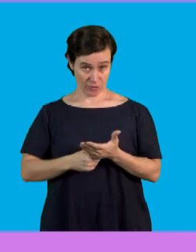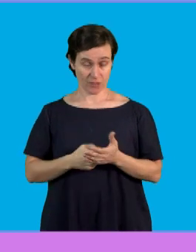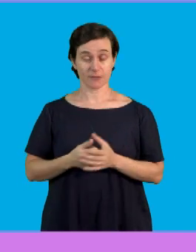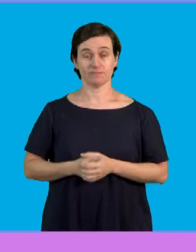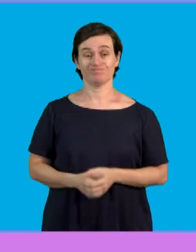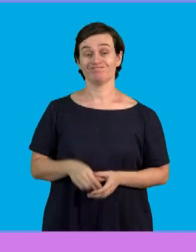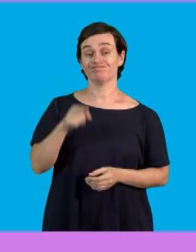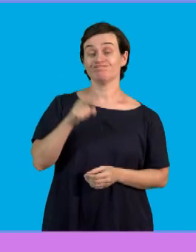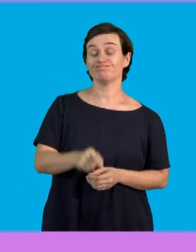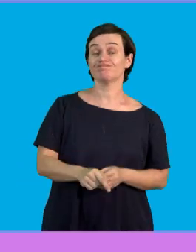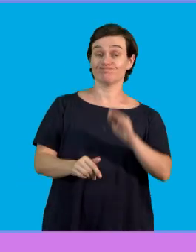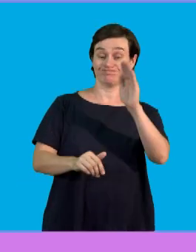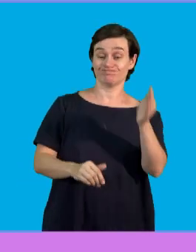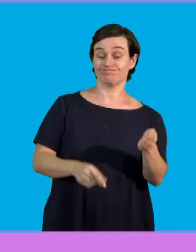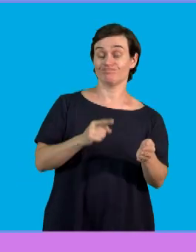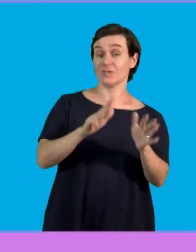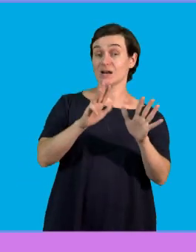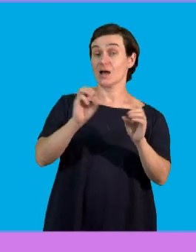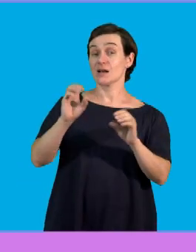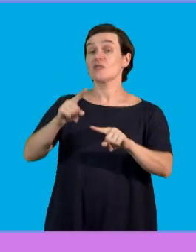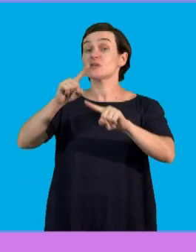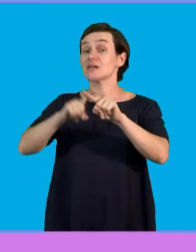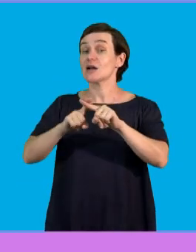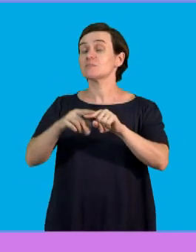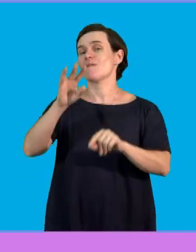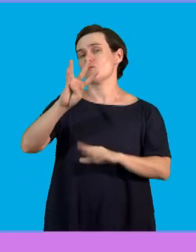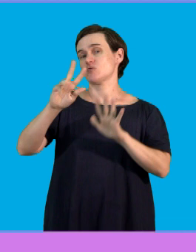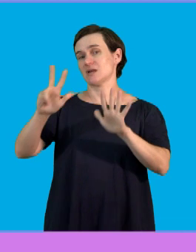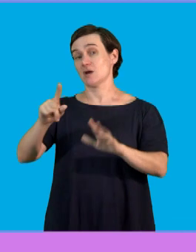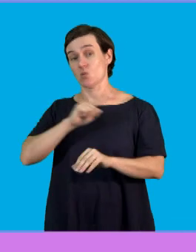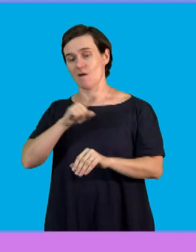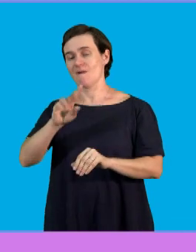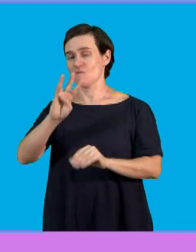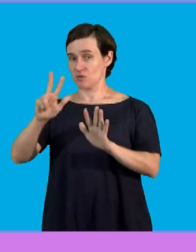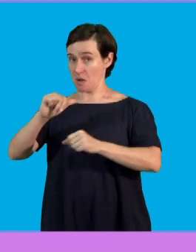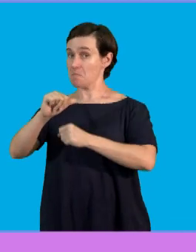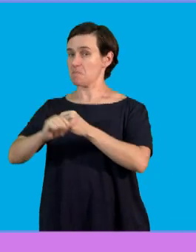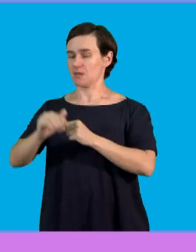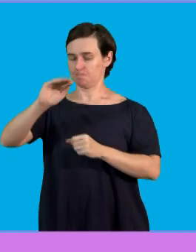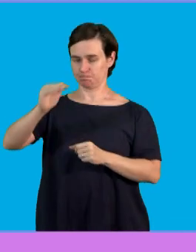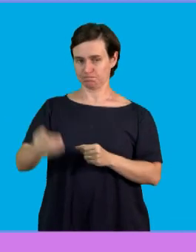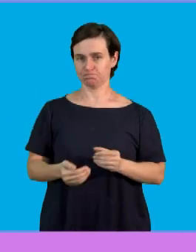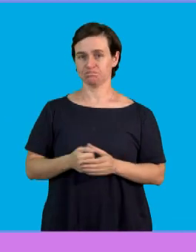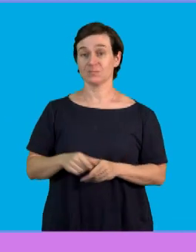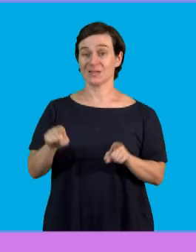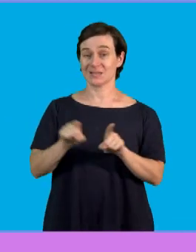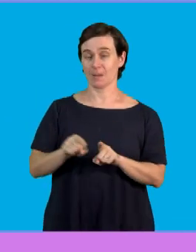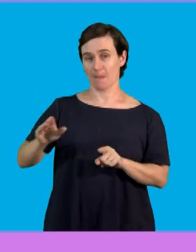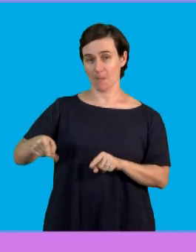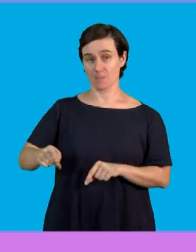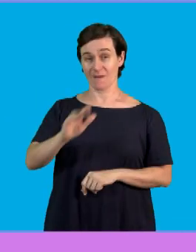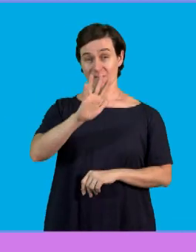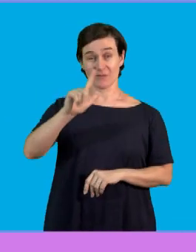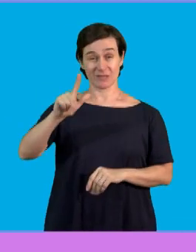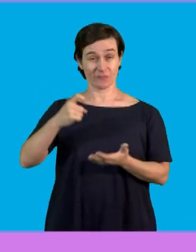this 900 will be paid on monthly basis for 48 months. And we also have an admin